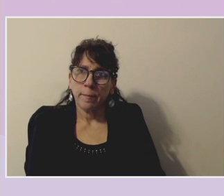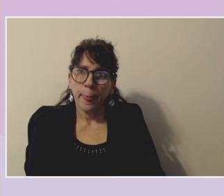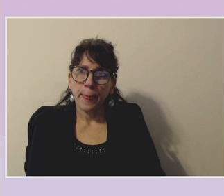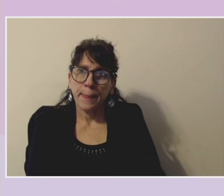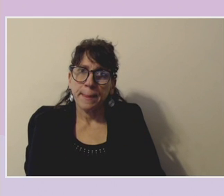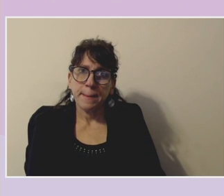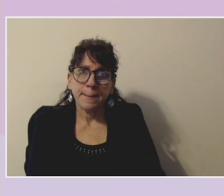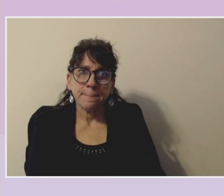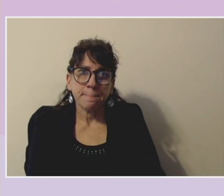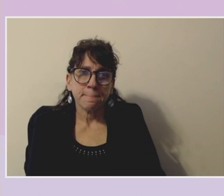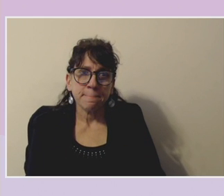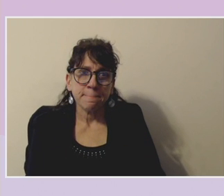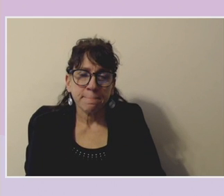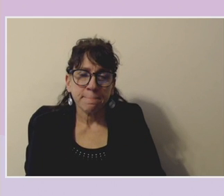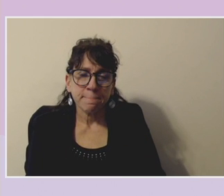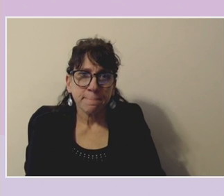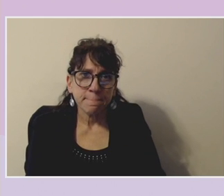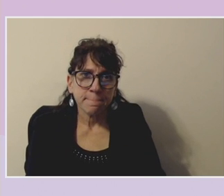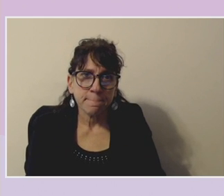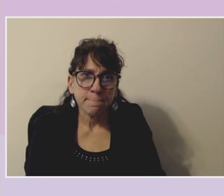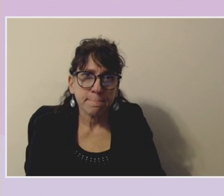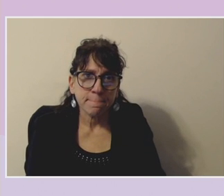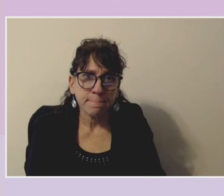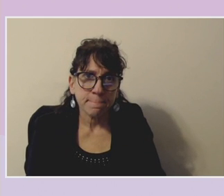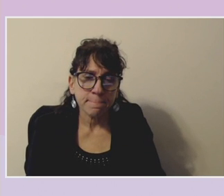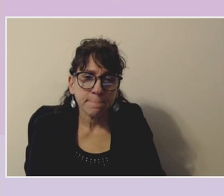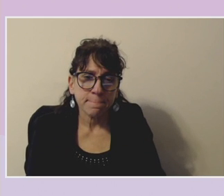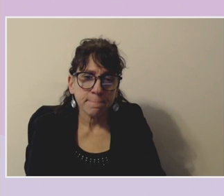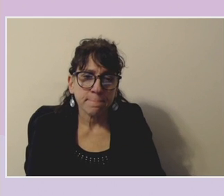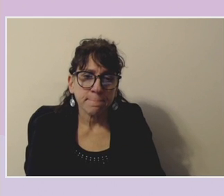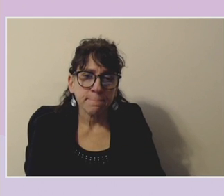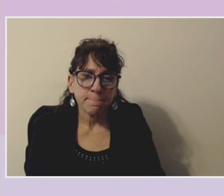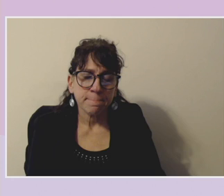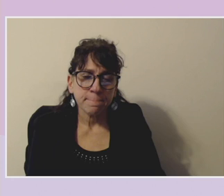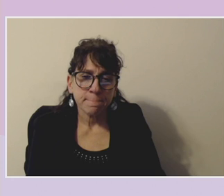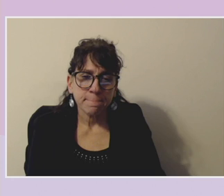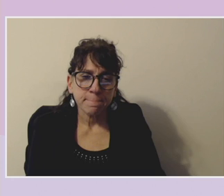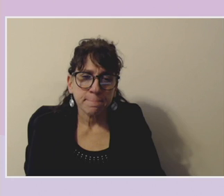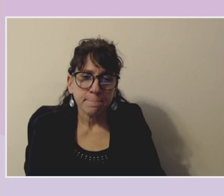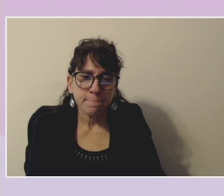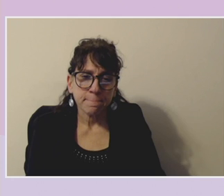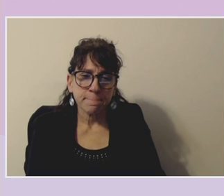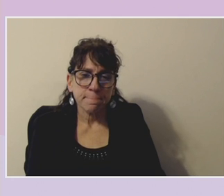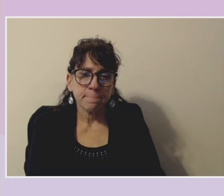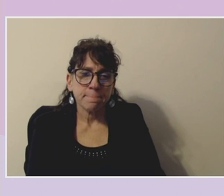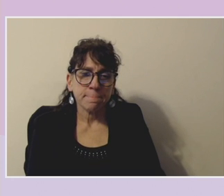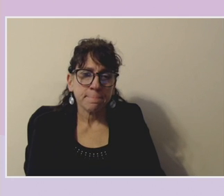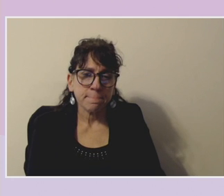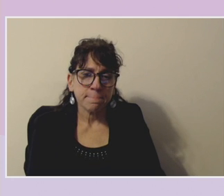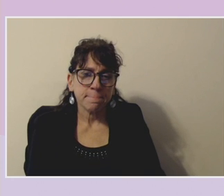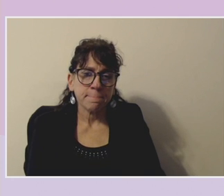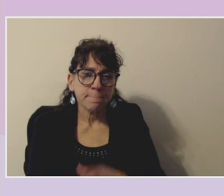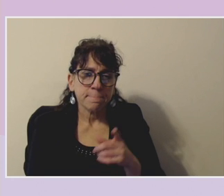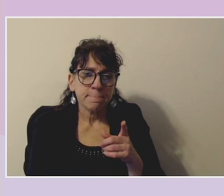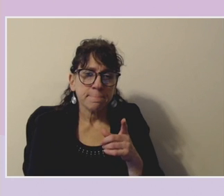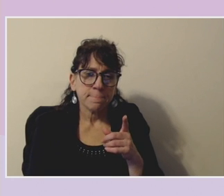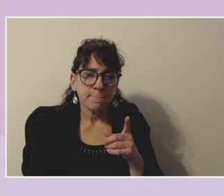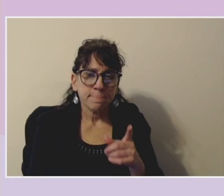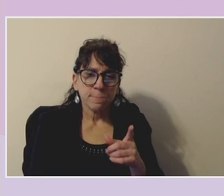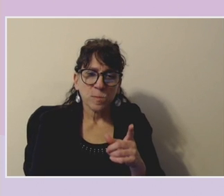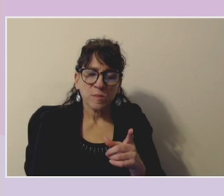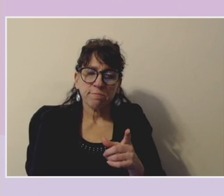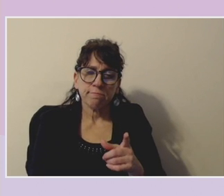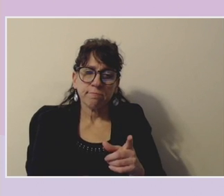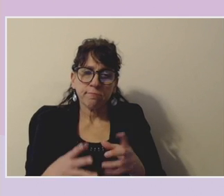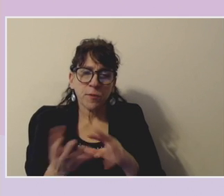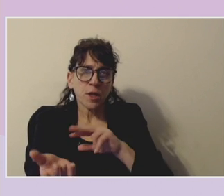Well, I'll say our nurses are our front line in the schools for a lot of our referrals, especially, you know, special